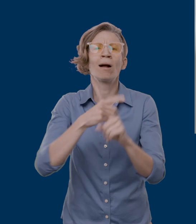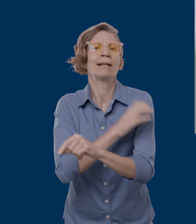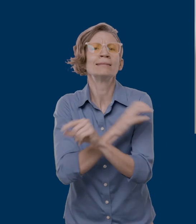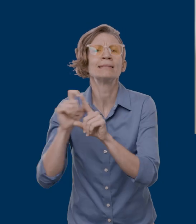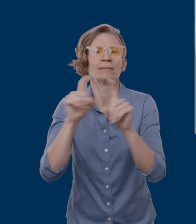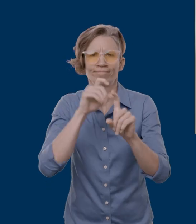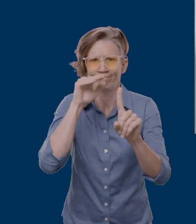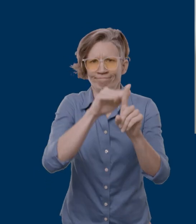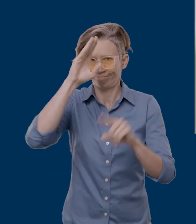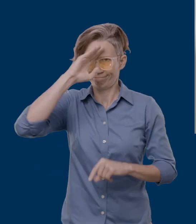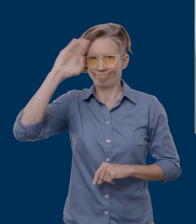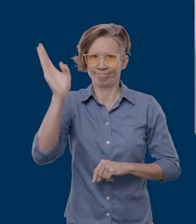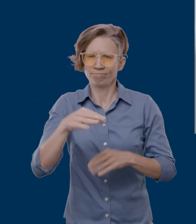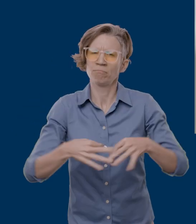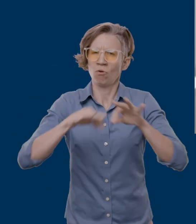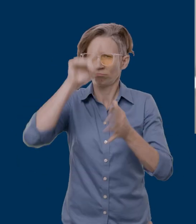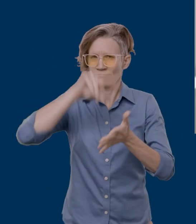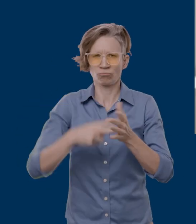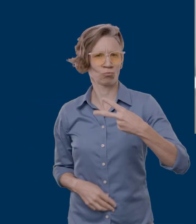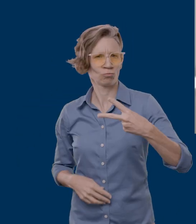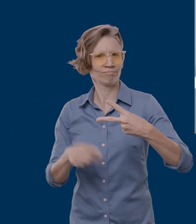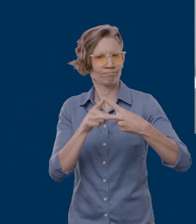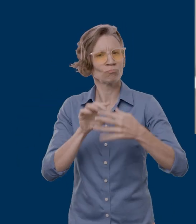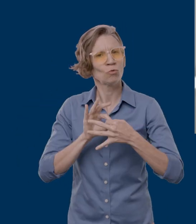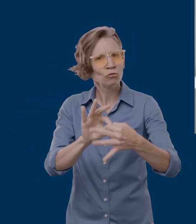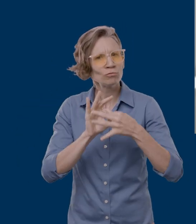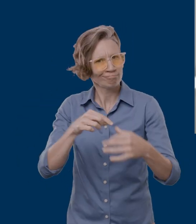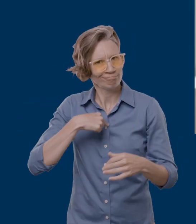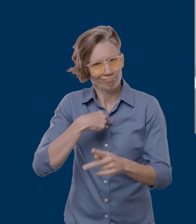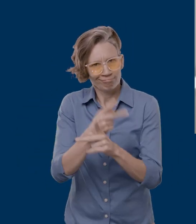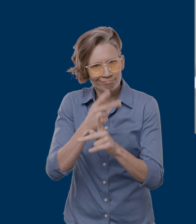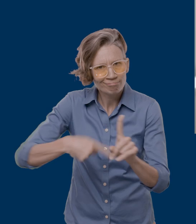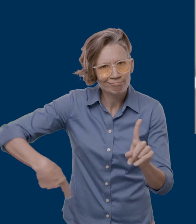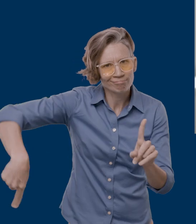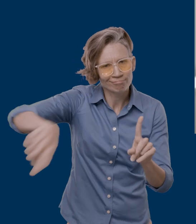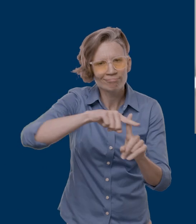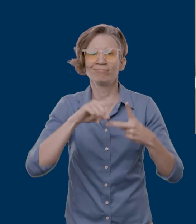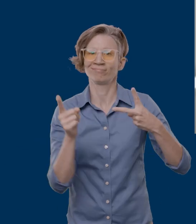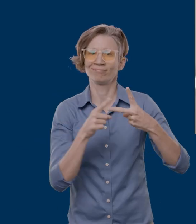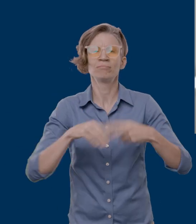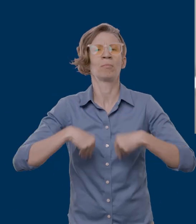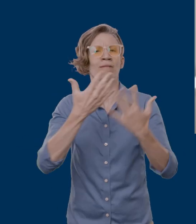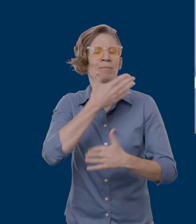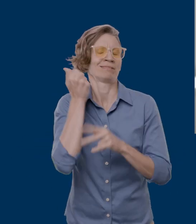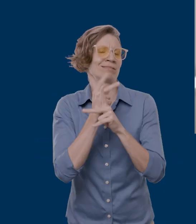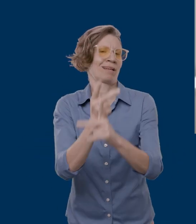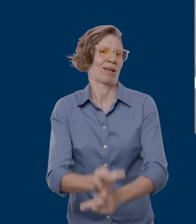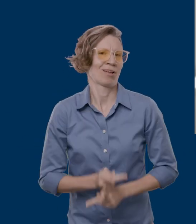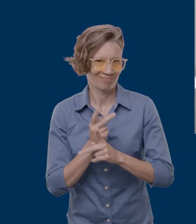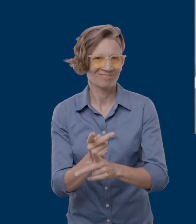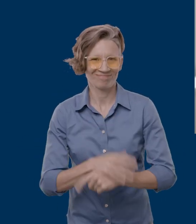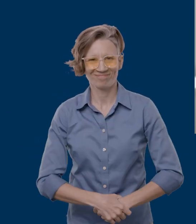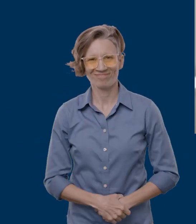clinical trial with a patient, I remind them that the main purpose of our relationship, of my taking care of them, is